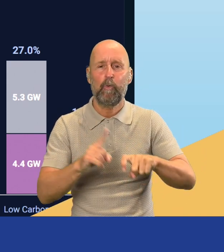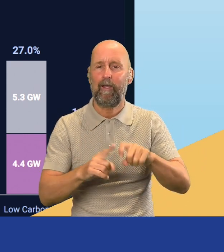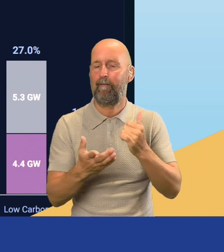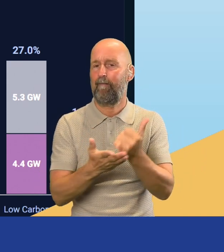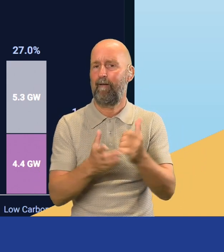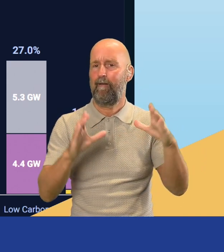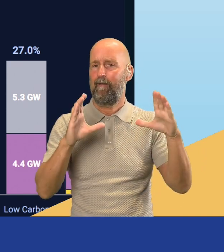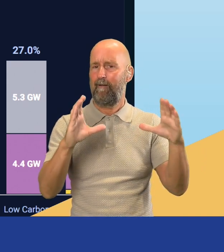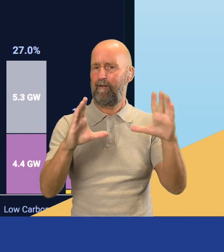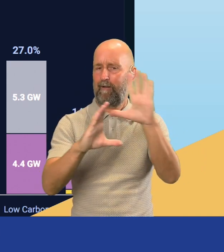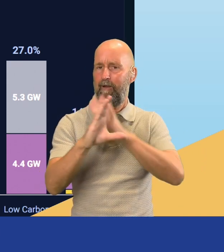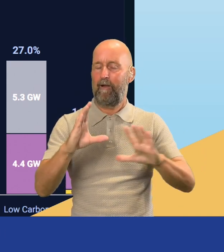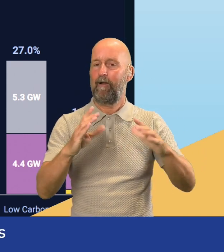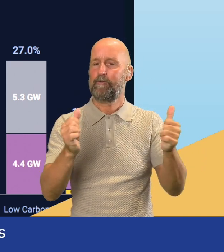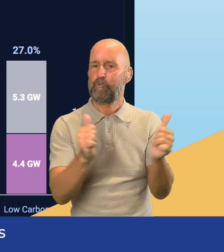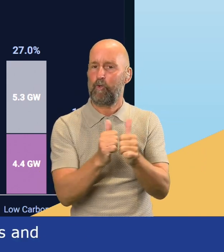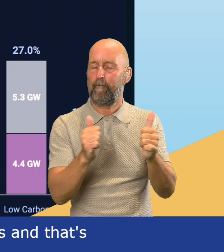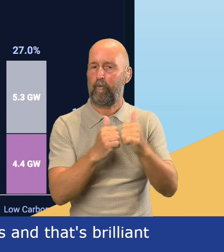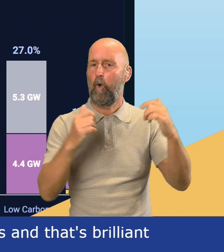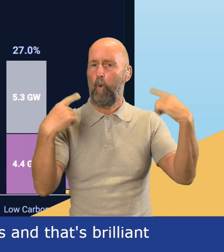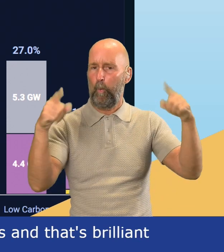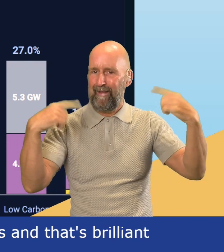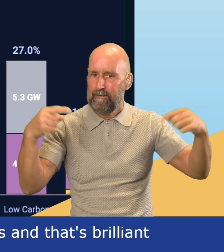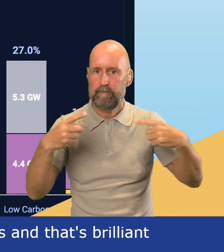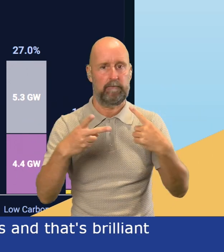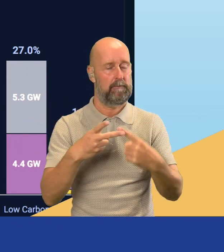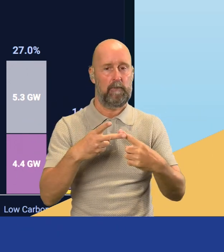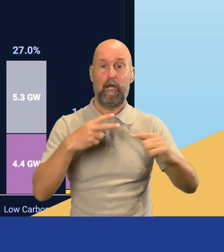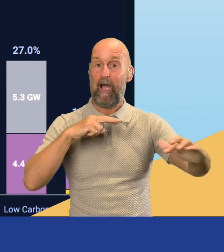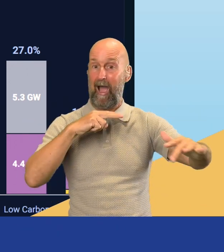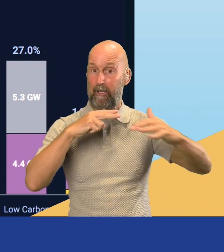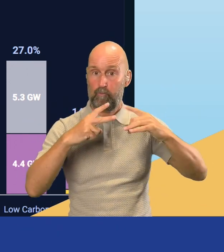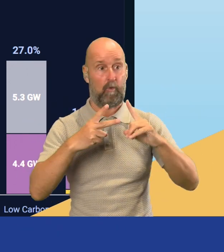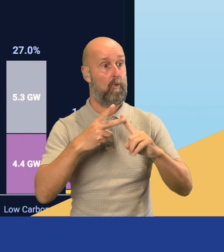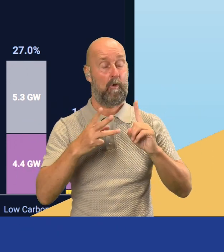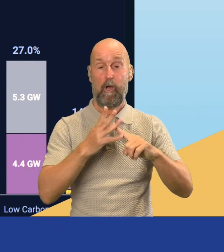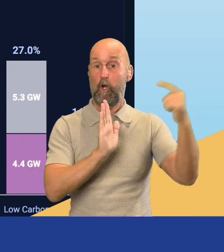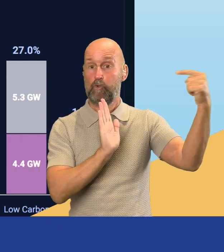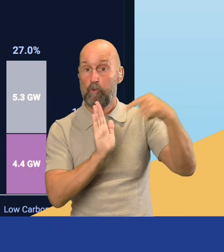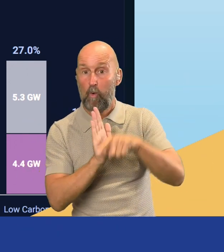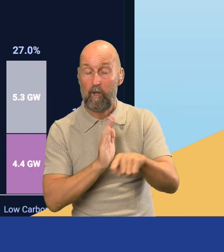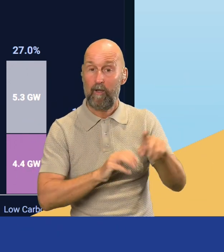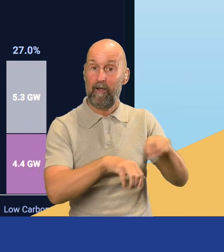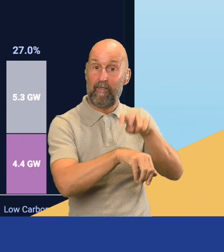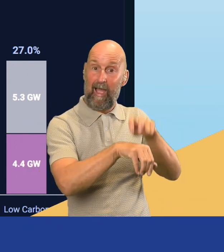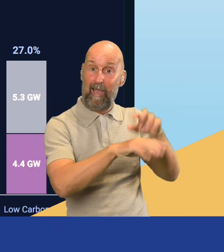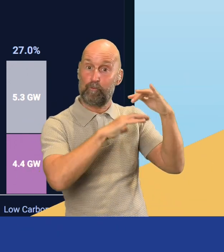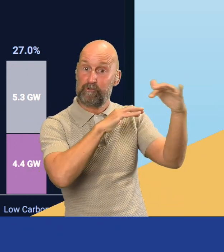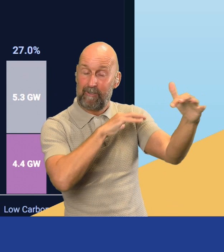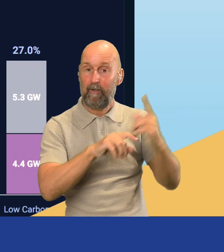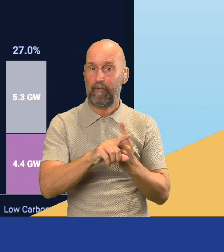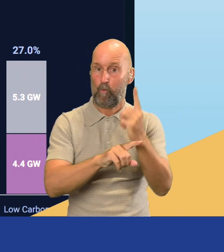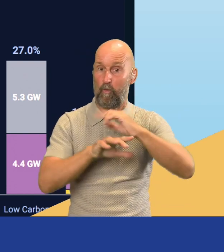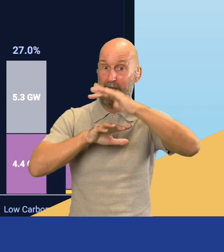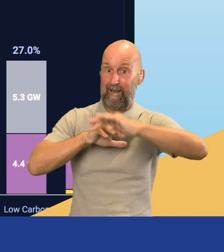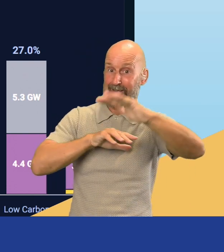positioned for wind generation, for solar, for hydro, because of our coastline, because we have the Irish Sea, we have the North Atlantic,